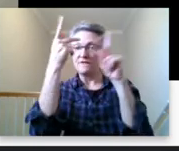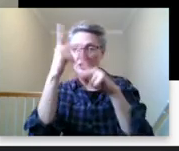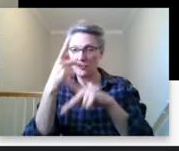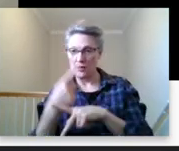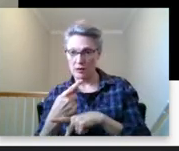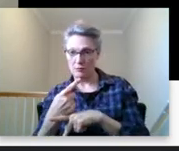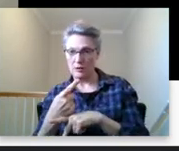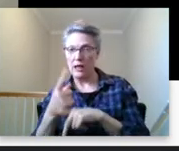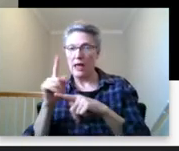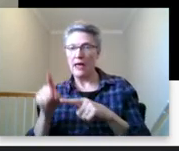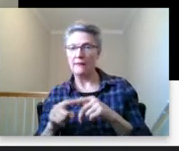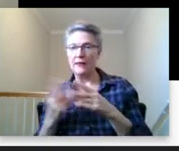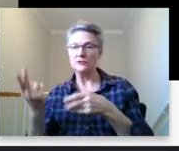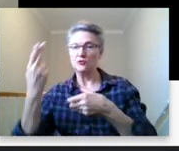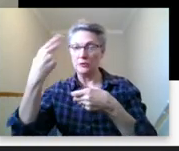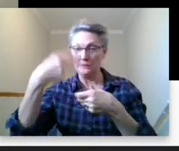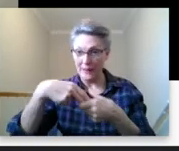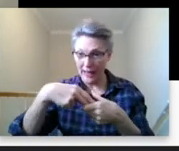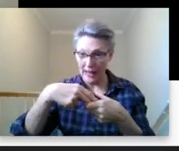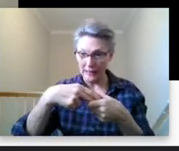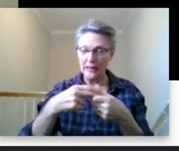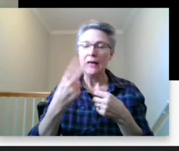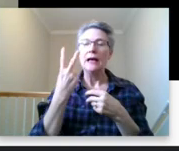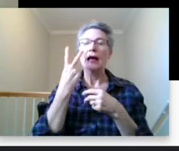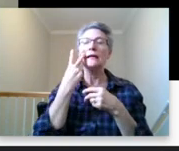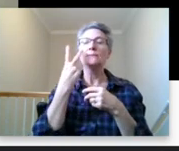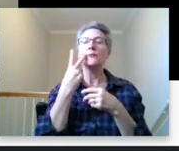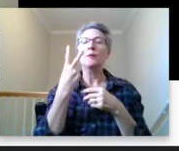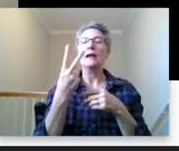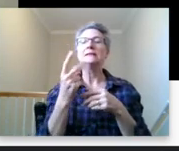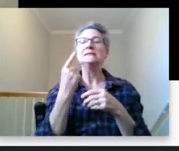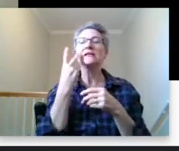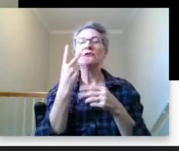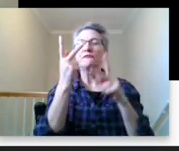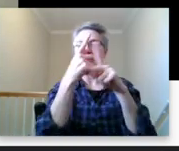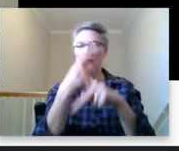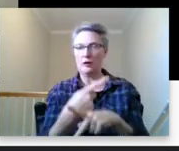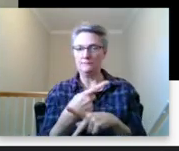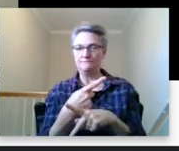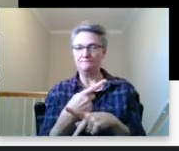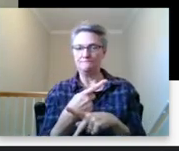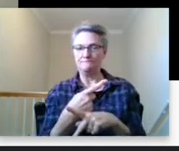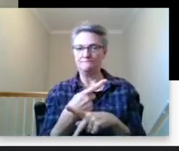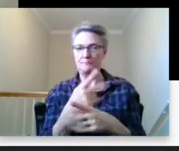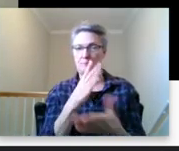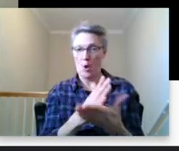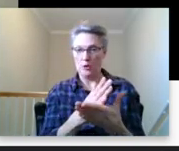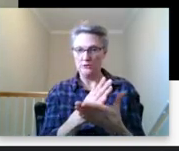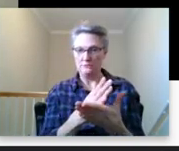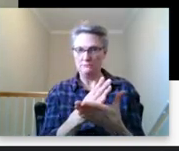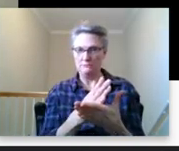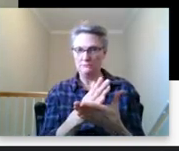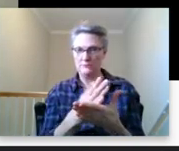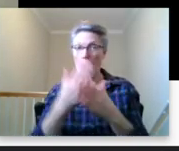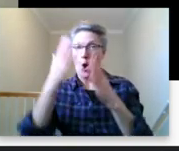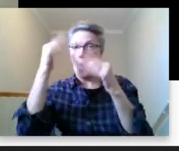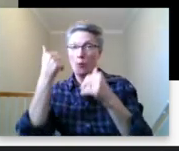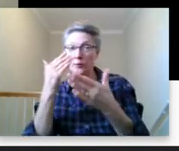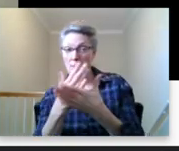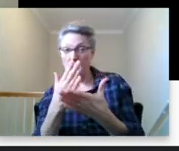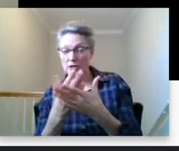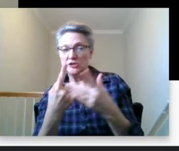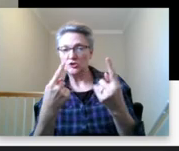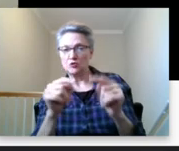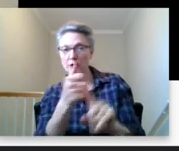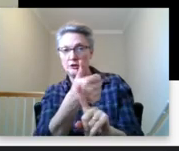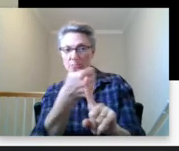answer correct. All right, so hopefully you paused me and you tried out this problem on your own. So